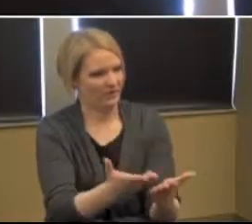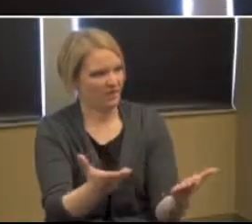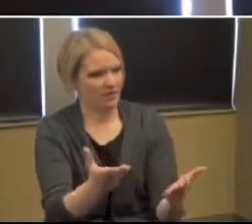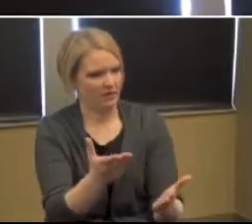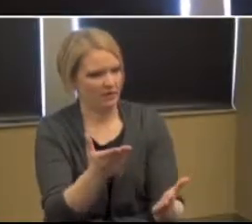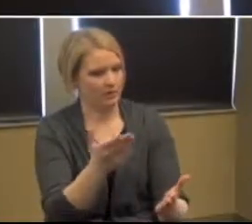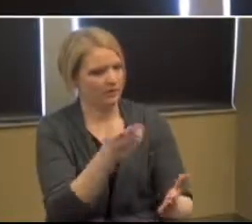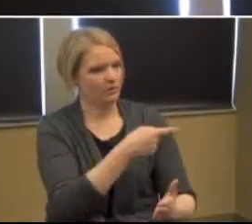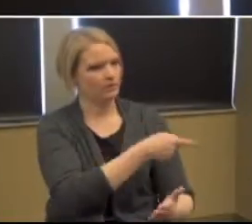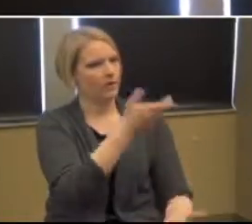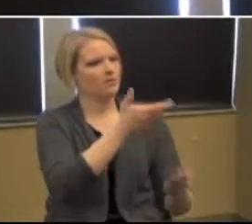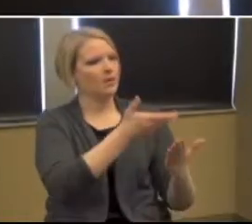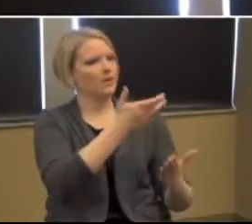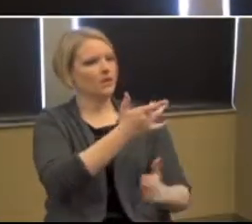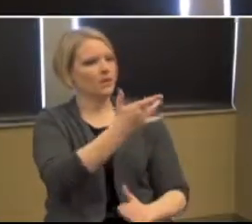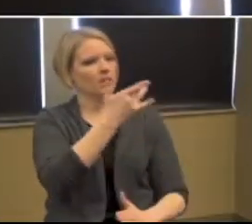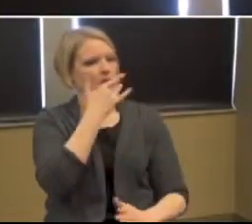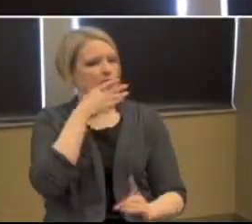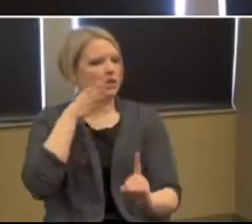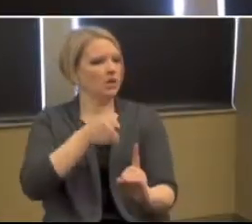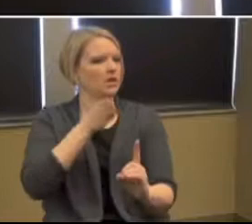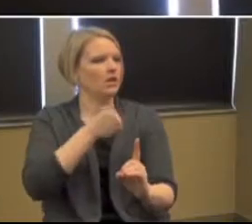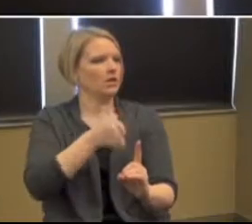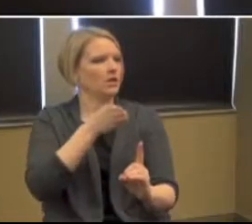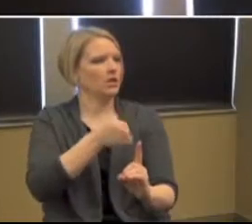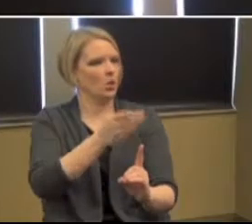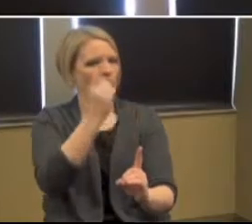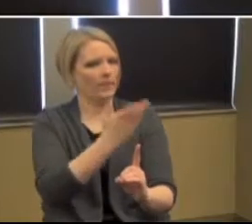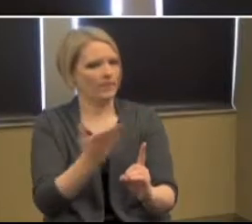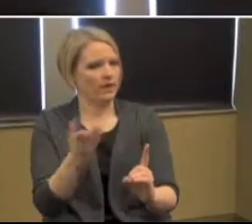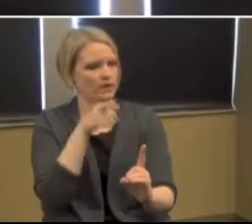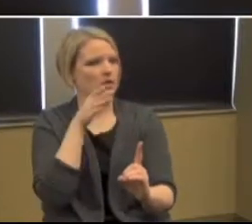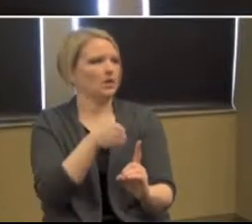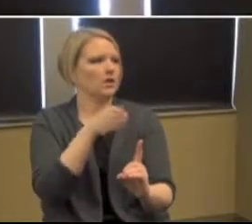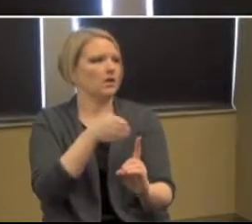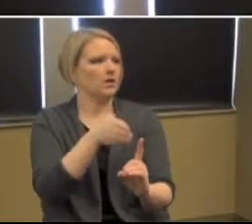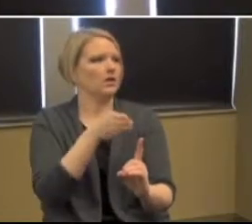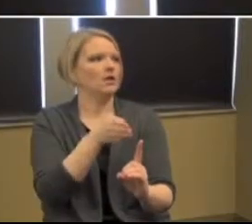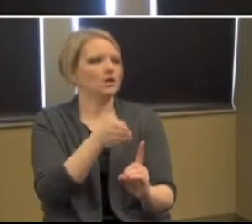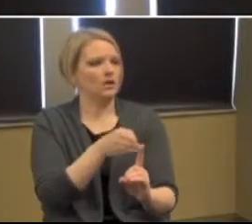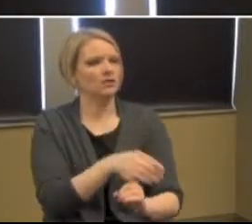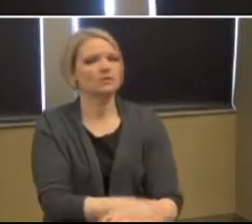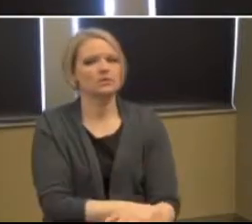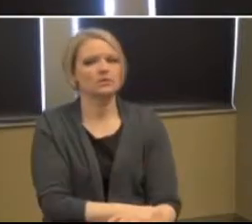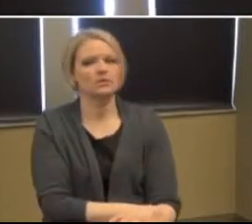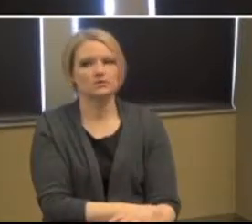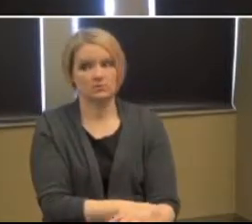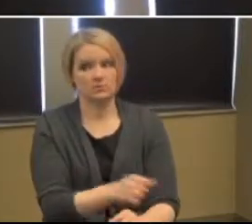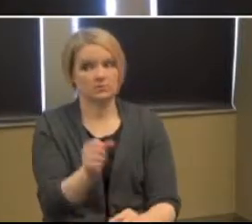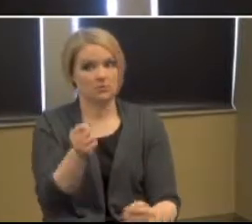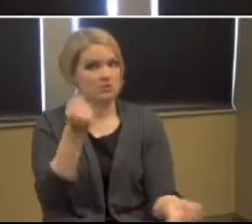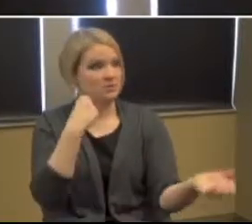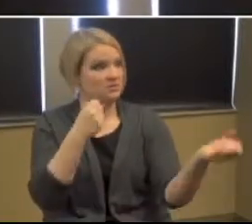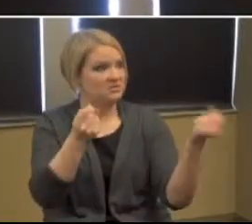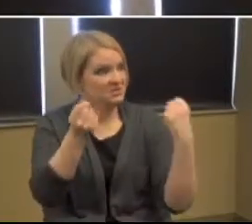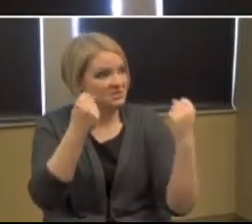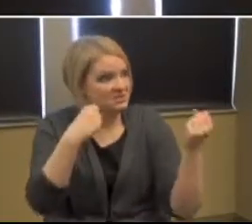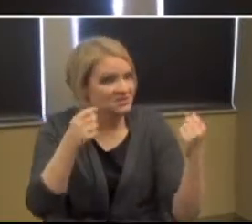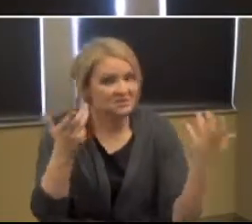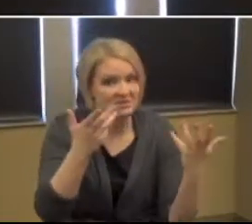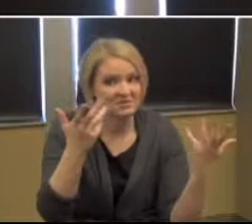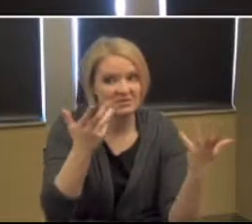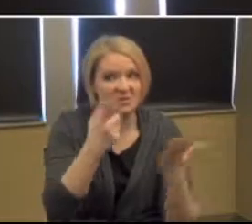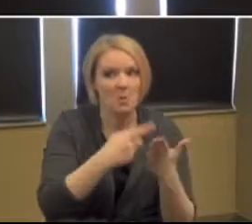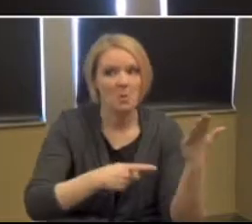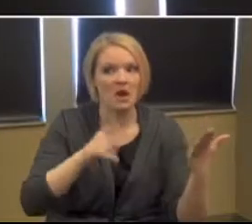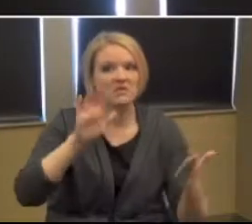have a strong preference for certain things? Yes? What are